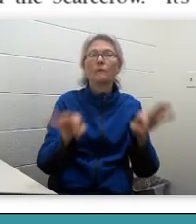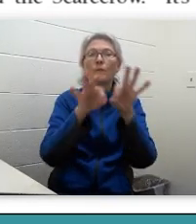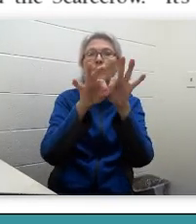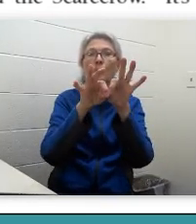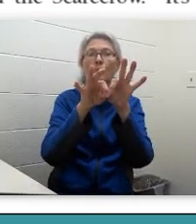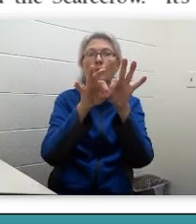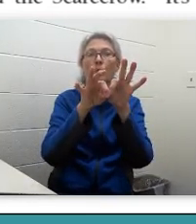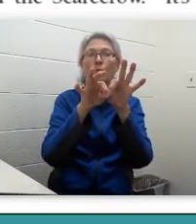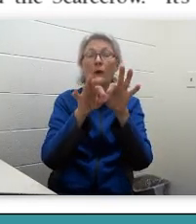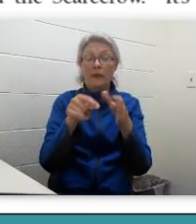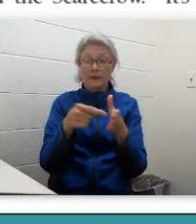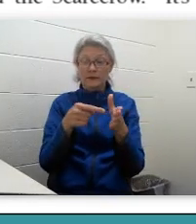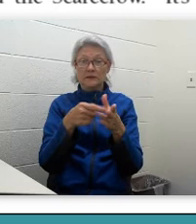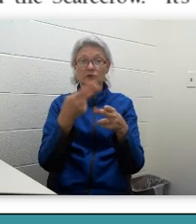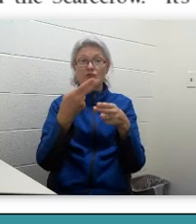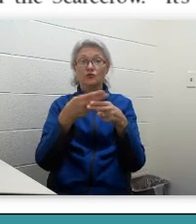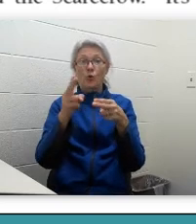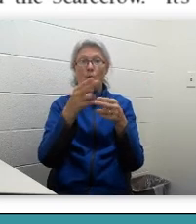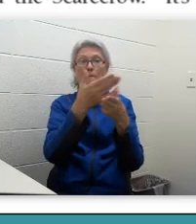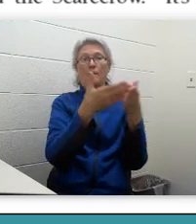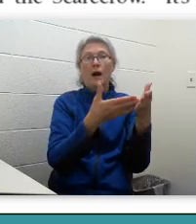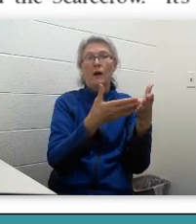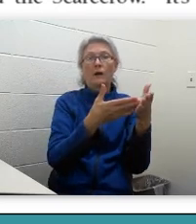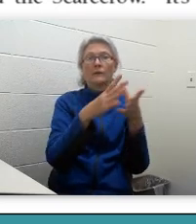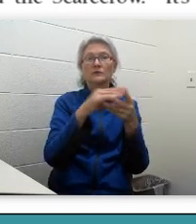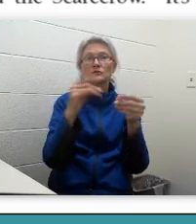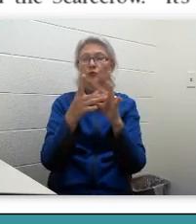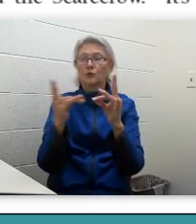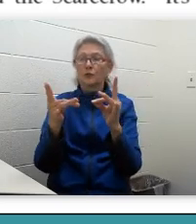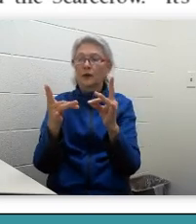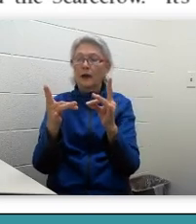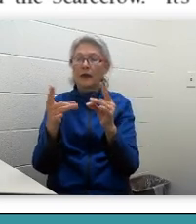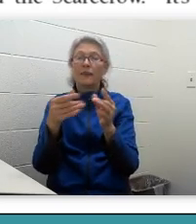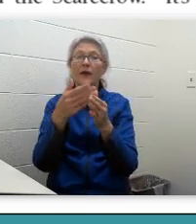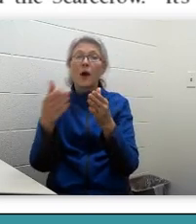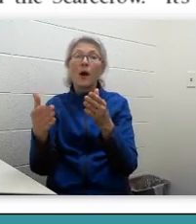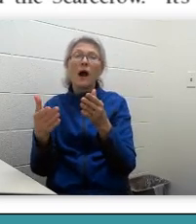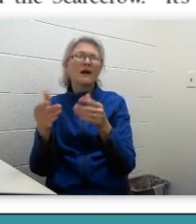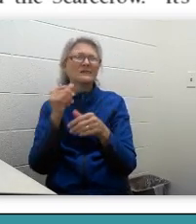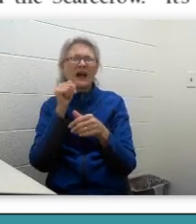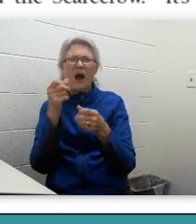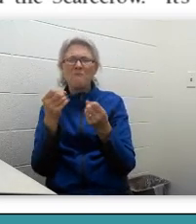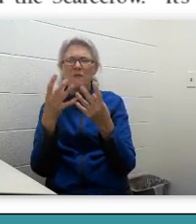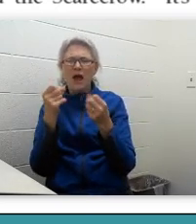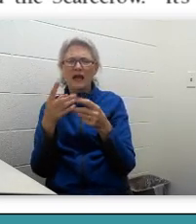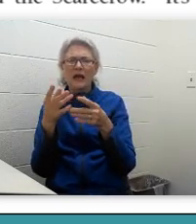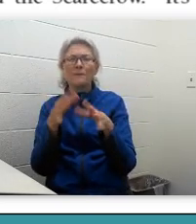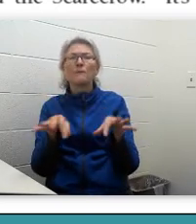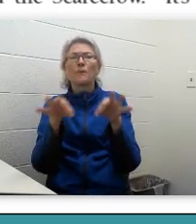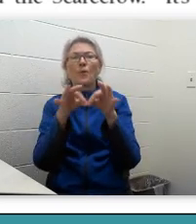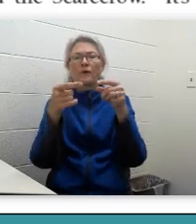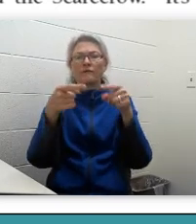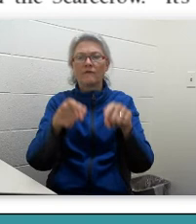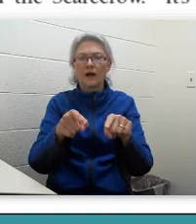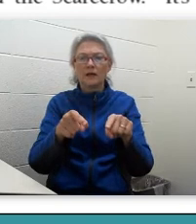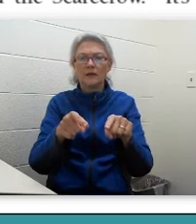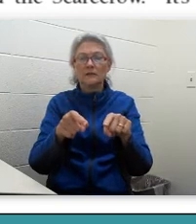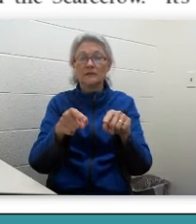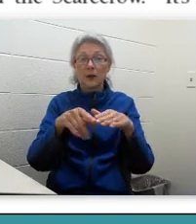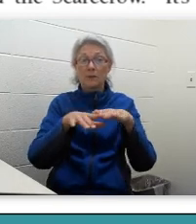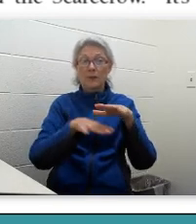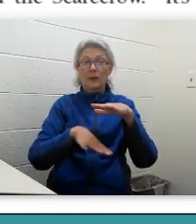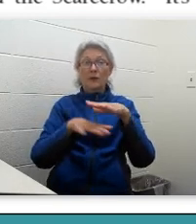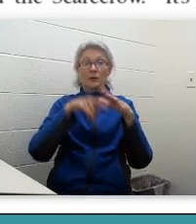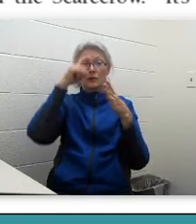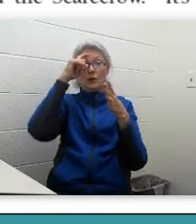this is a shorter portion of our story, there aren't many key events here. Down below, you'll